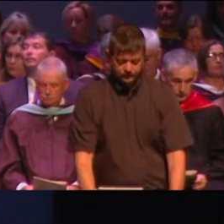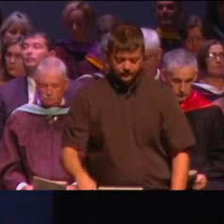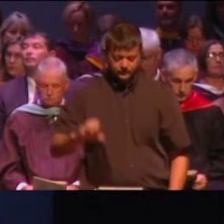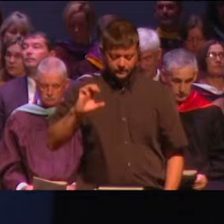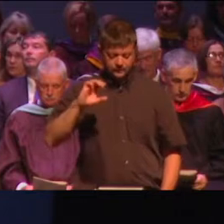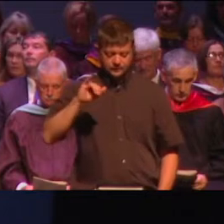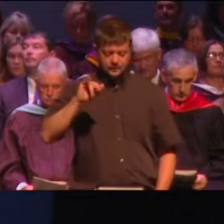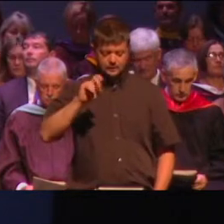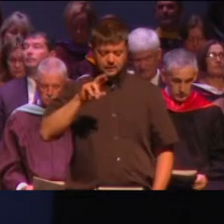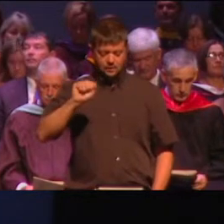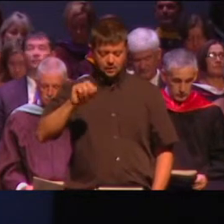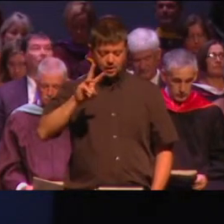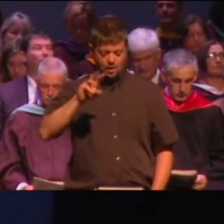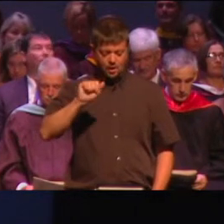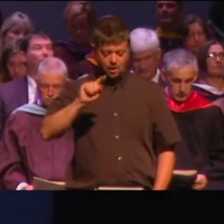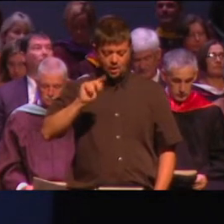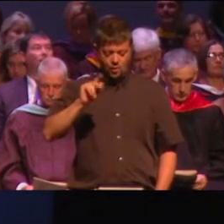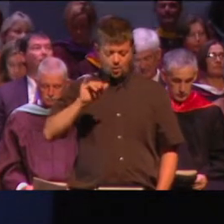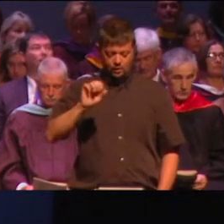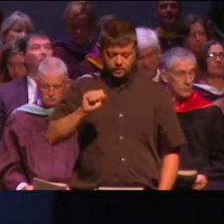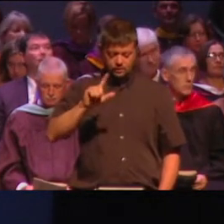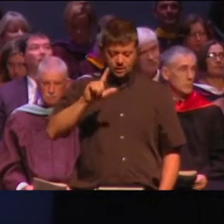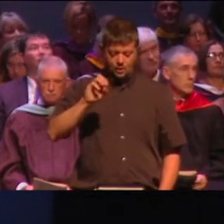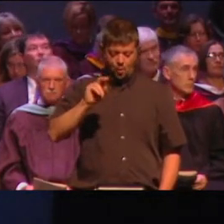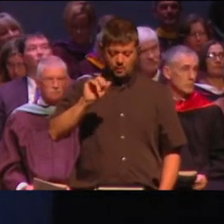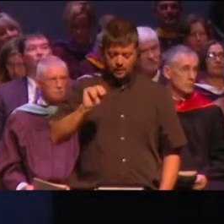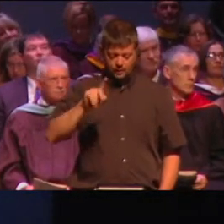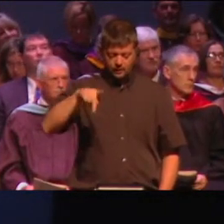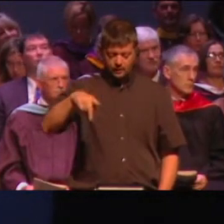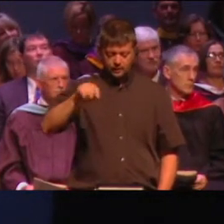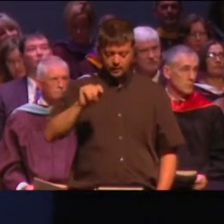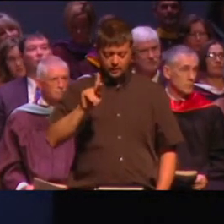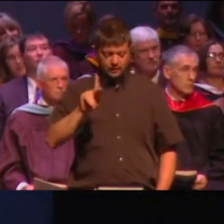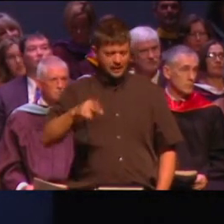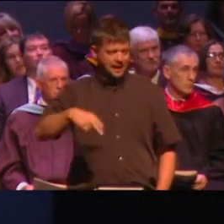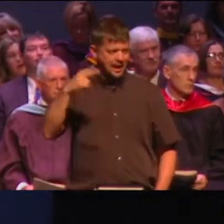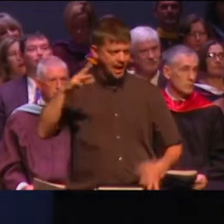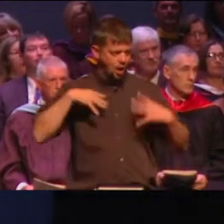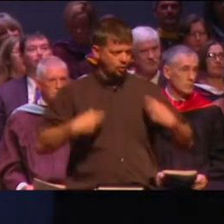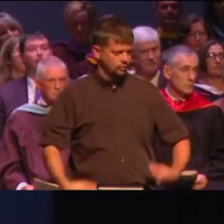Sierra Watkins Lohman, Phi Theta Kappa High Honors.